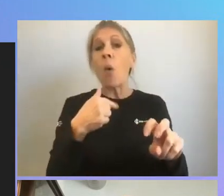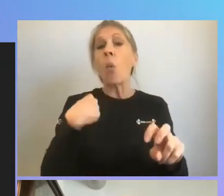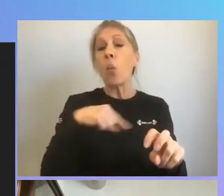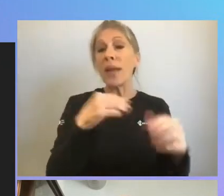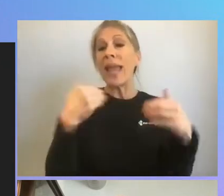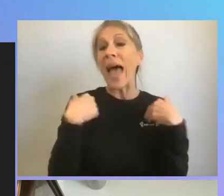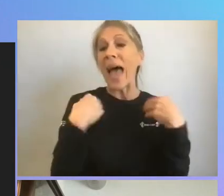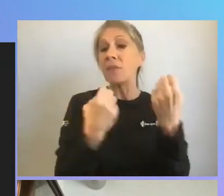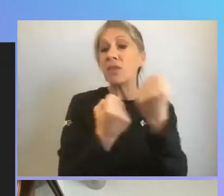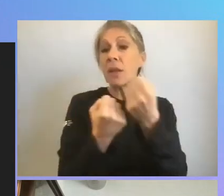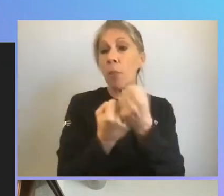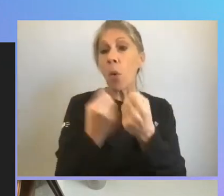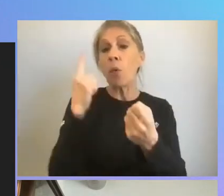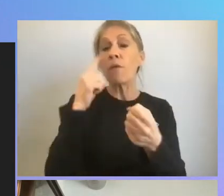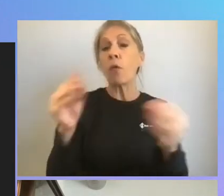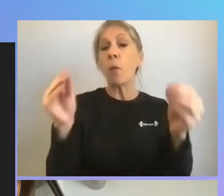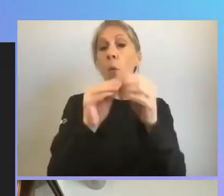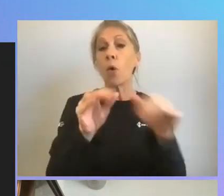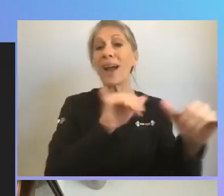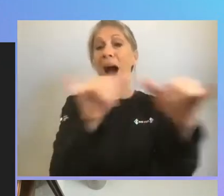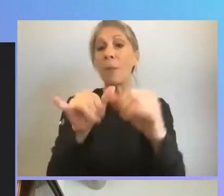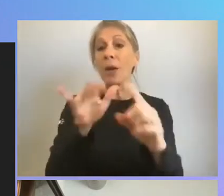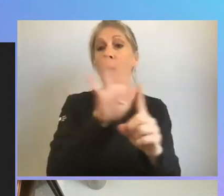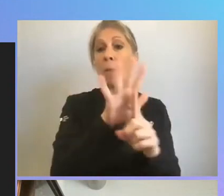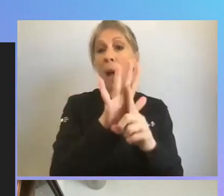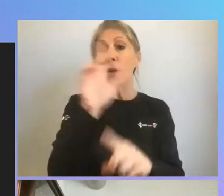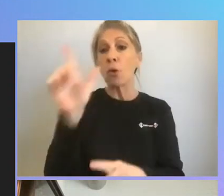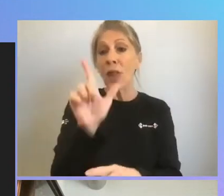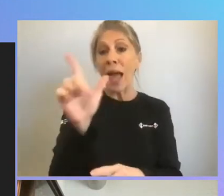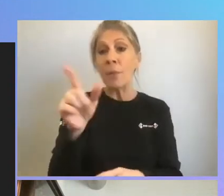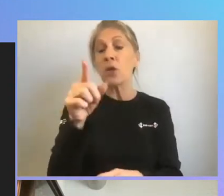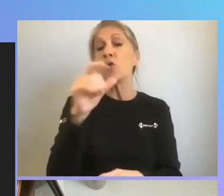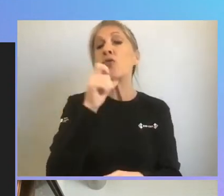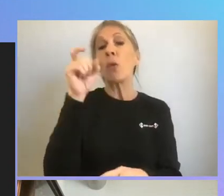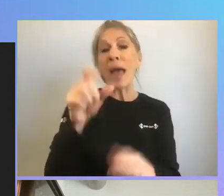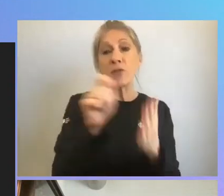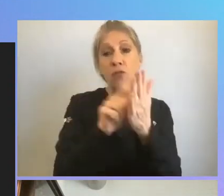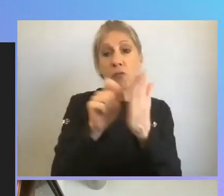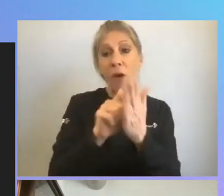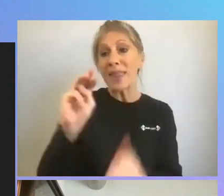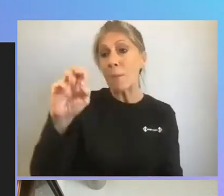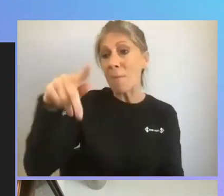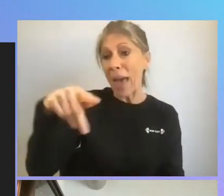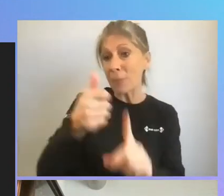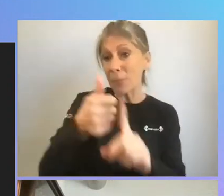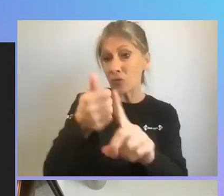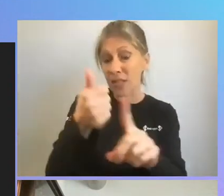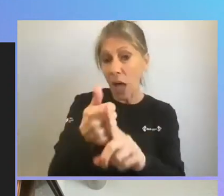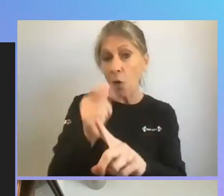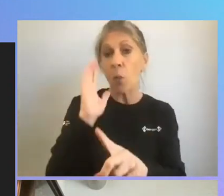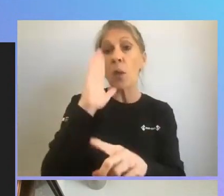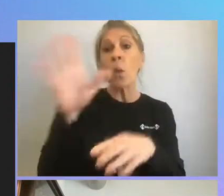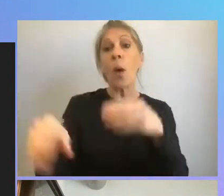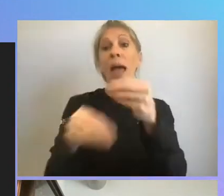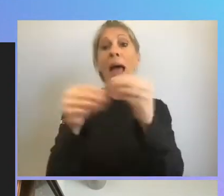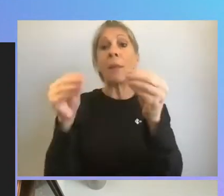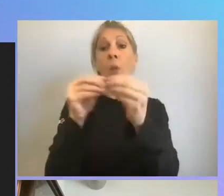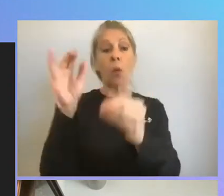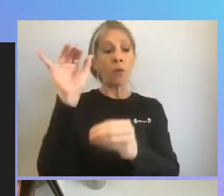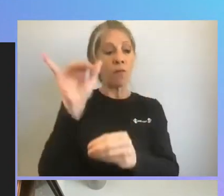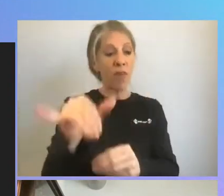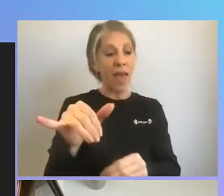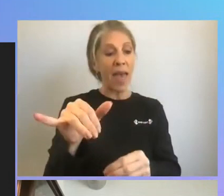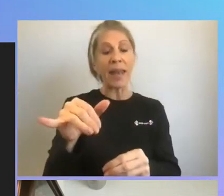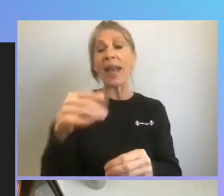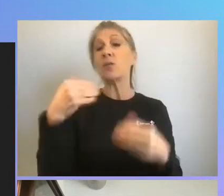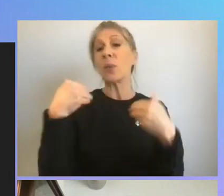support for some more common or popular libraries, so you don't have to write the mappings yourself. And we will be adding more of those as we get